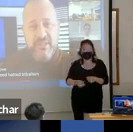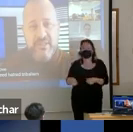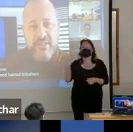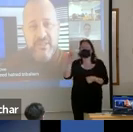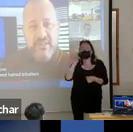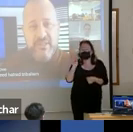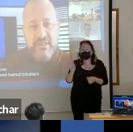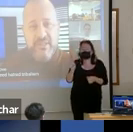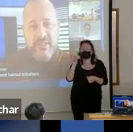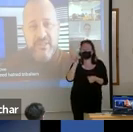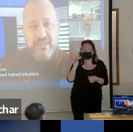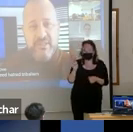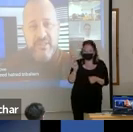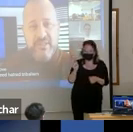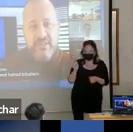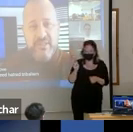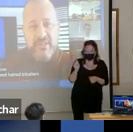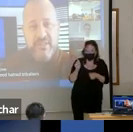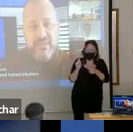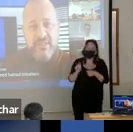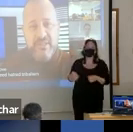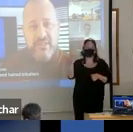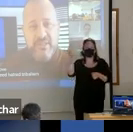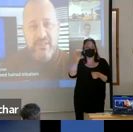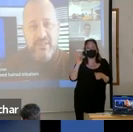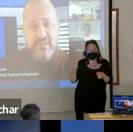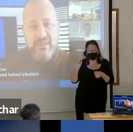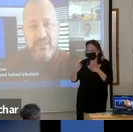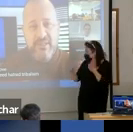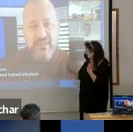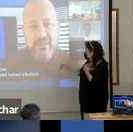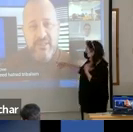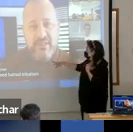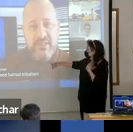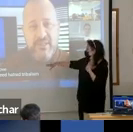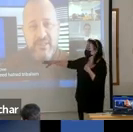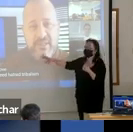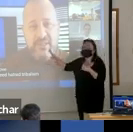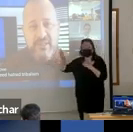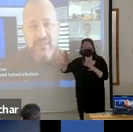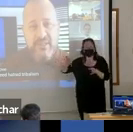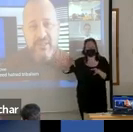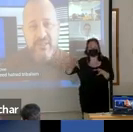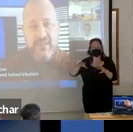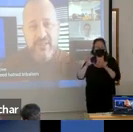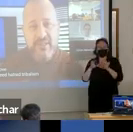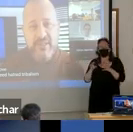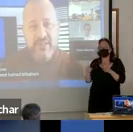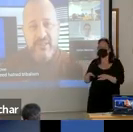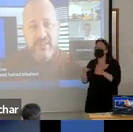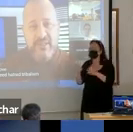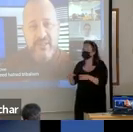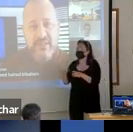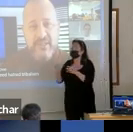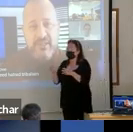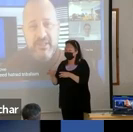desk were technical in nature. And what he said was that the problems were of